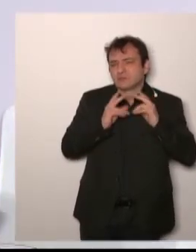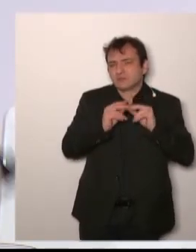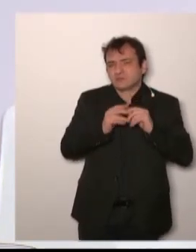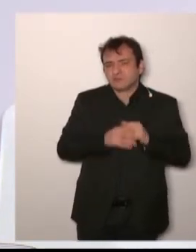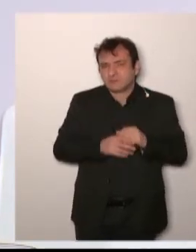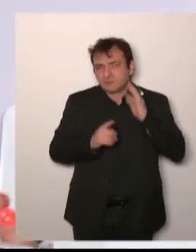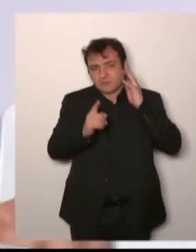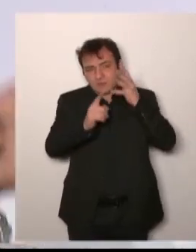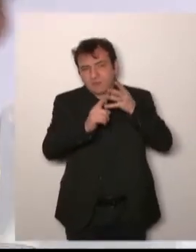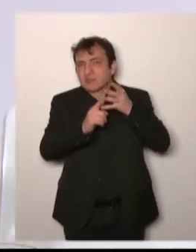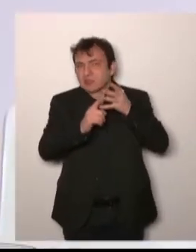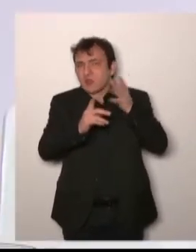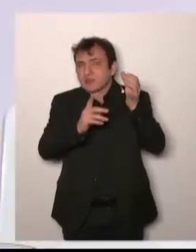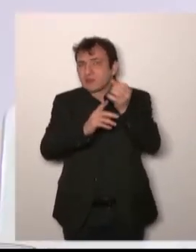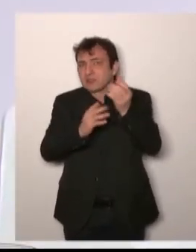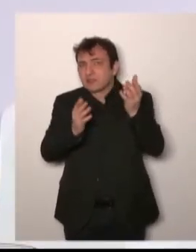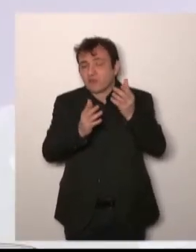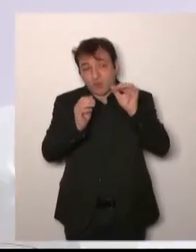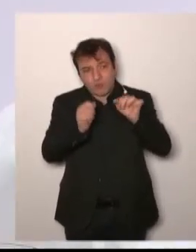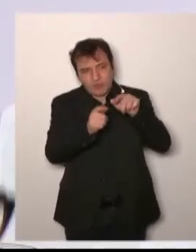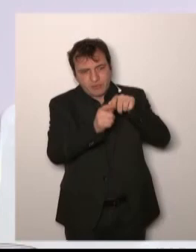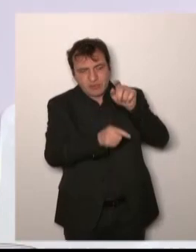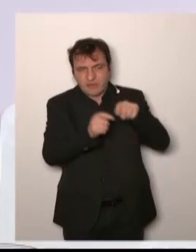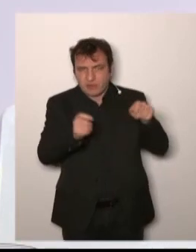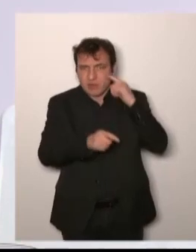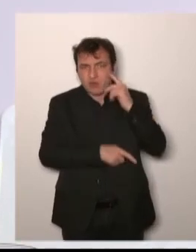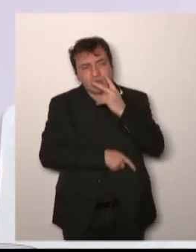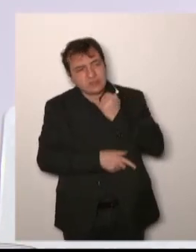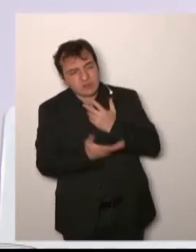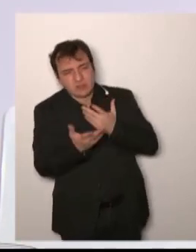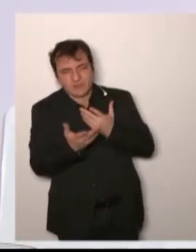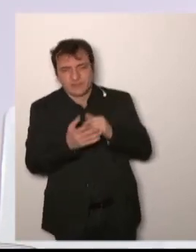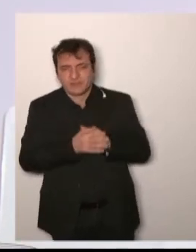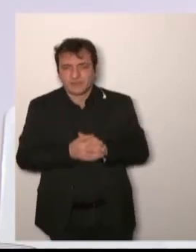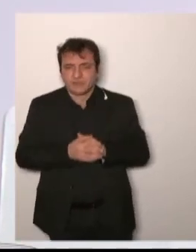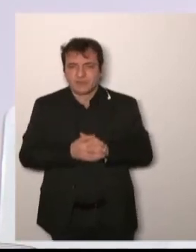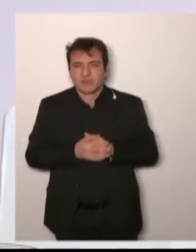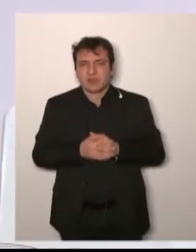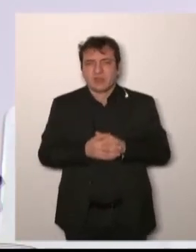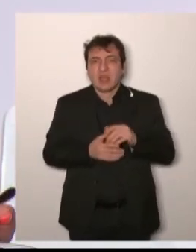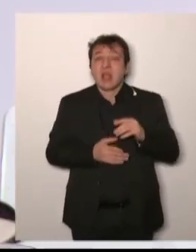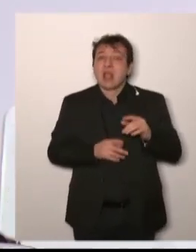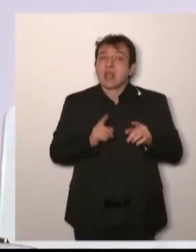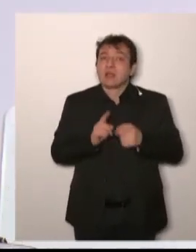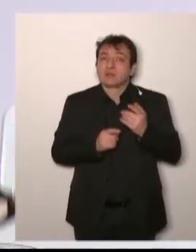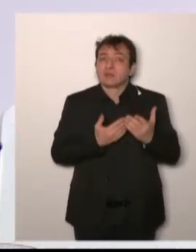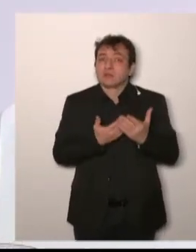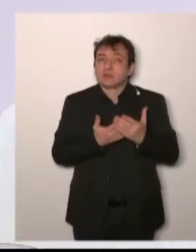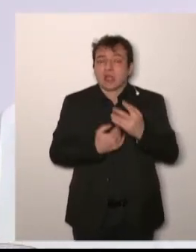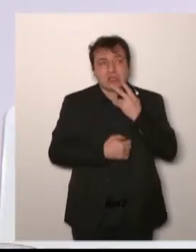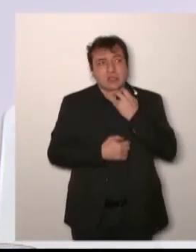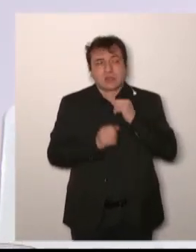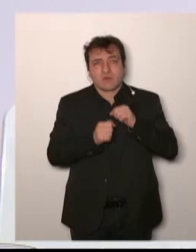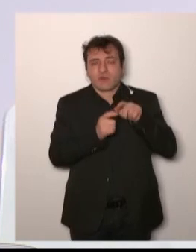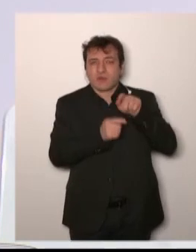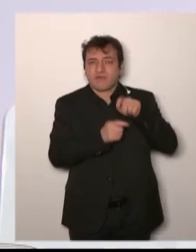is measurable for citizens, and I think this is the accent. It could not have been achieved through